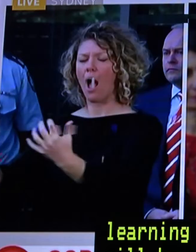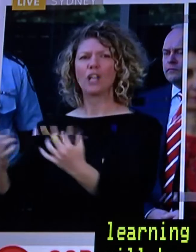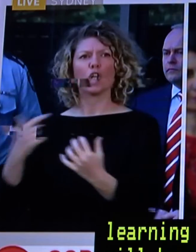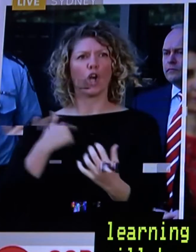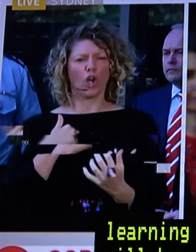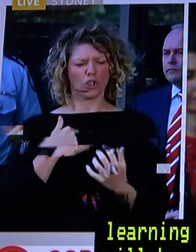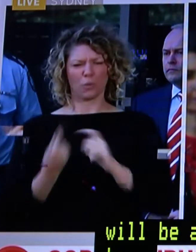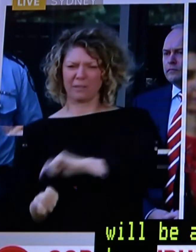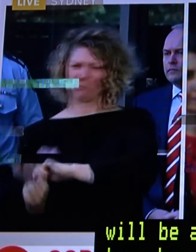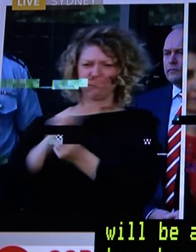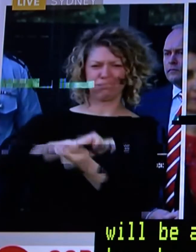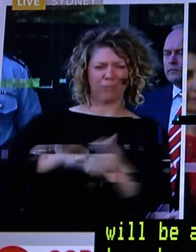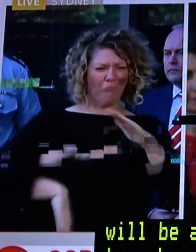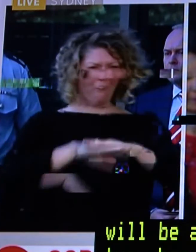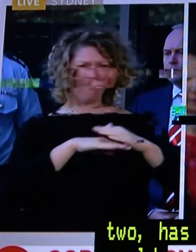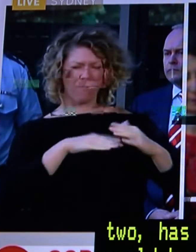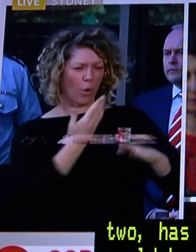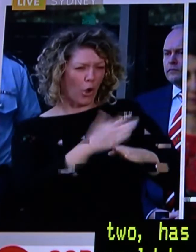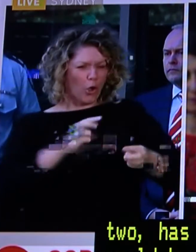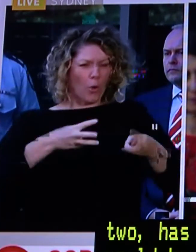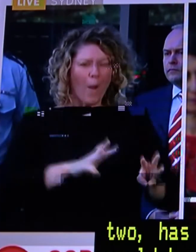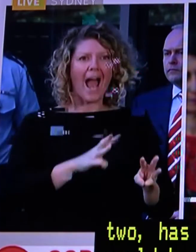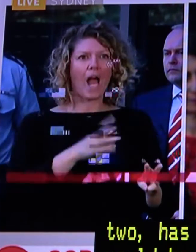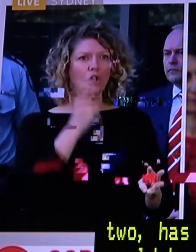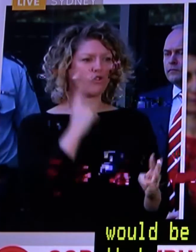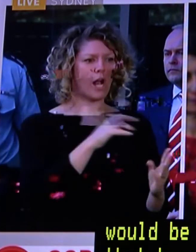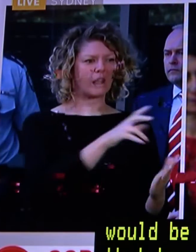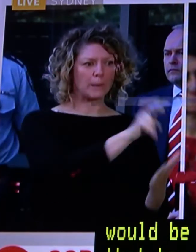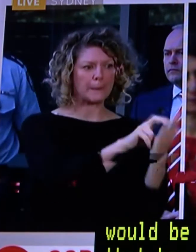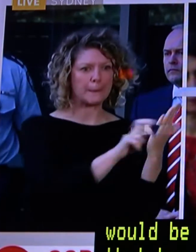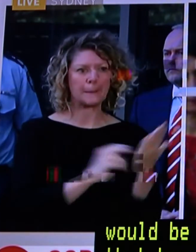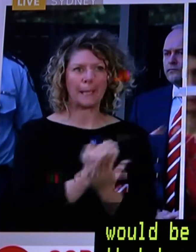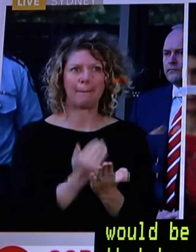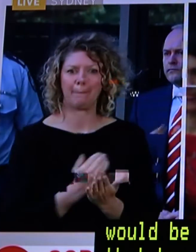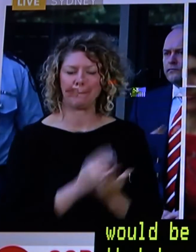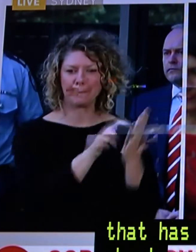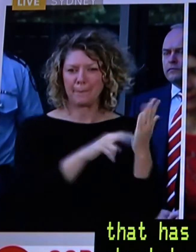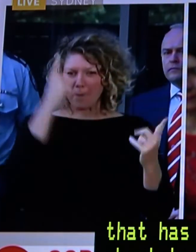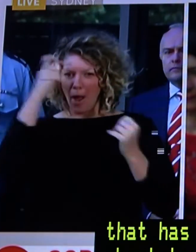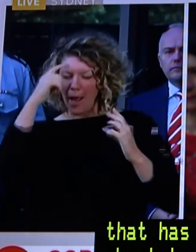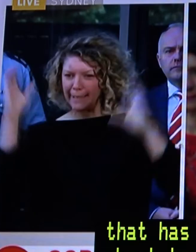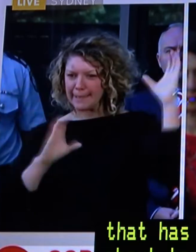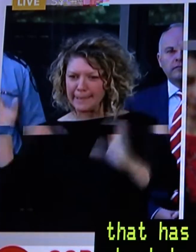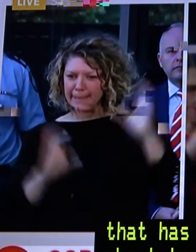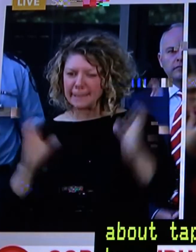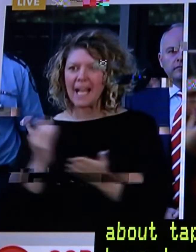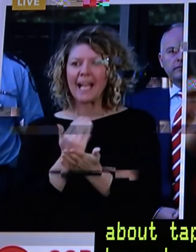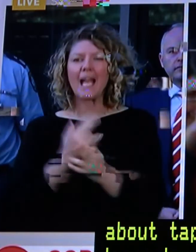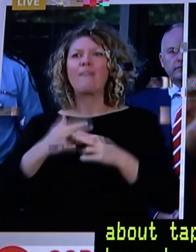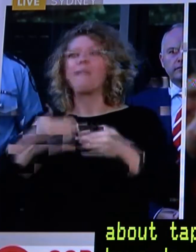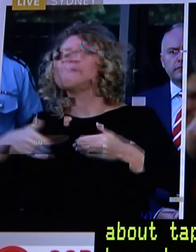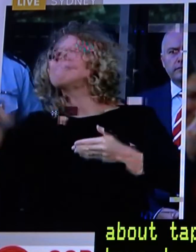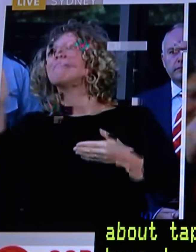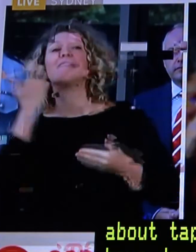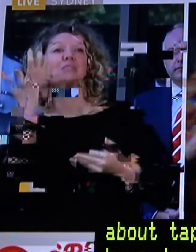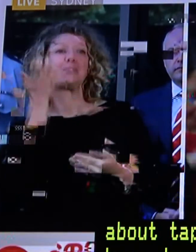waste that work that has been done. So this is about tapping into what our schools have done well, making sure that we can use that innovative practice going